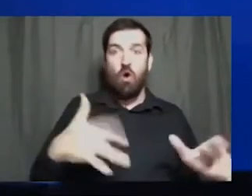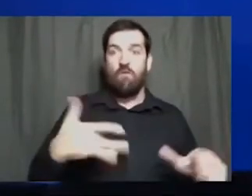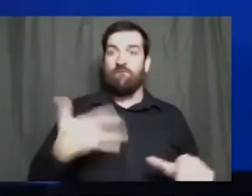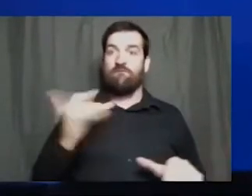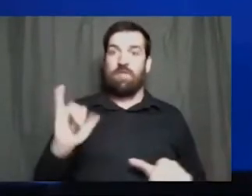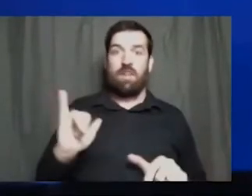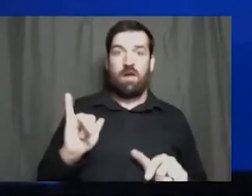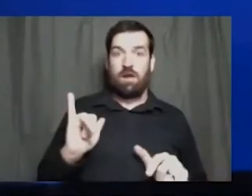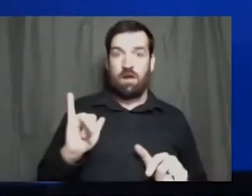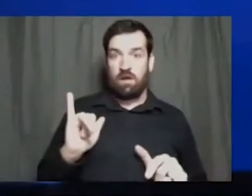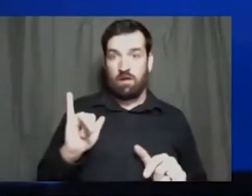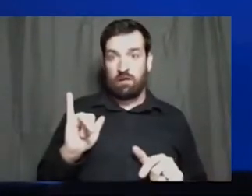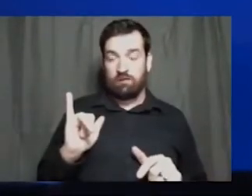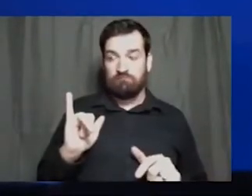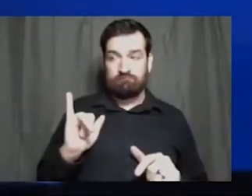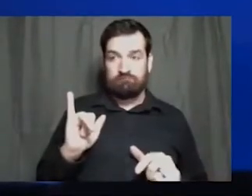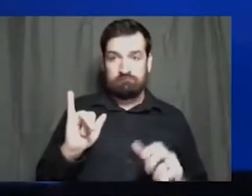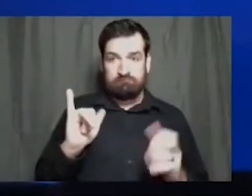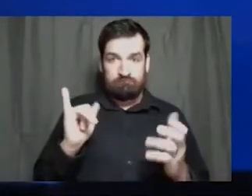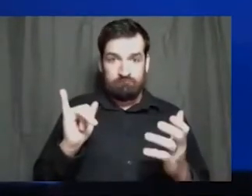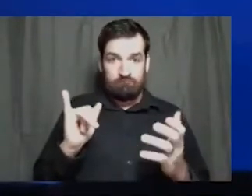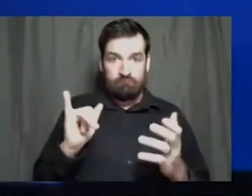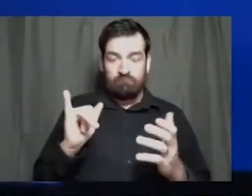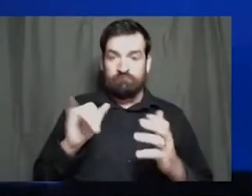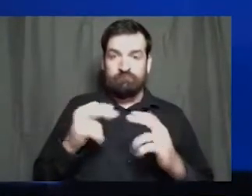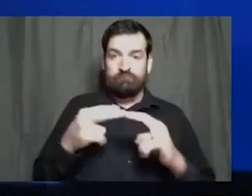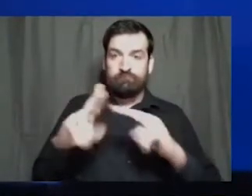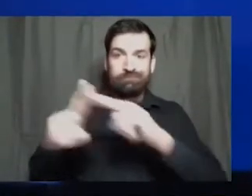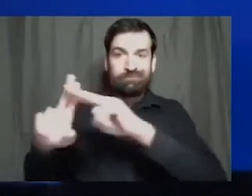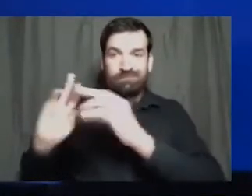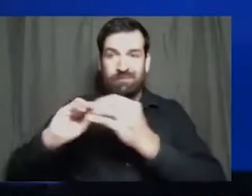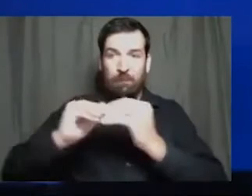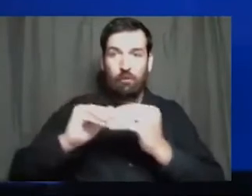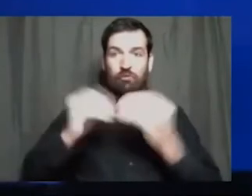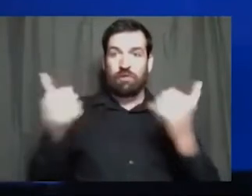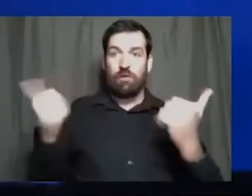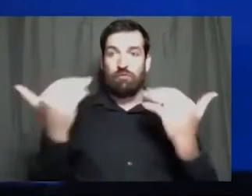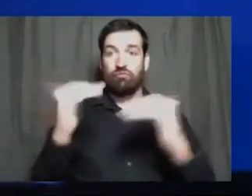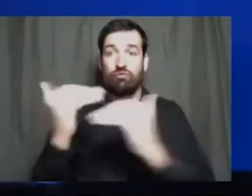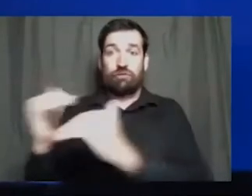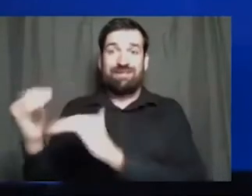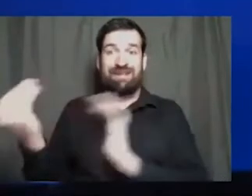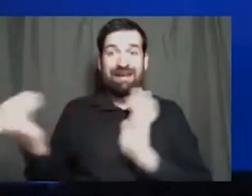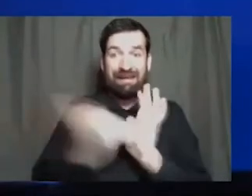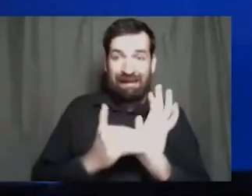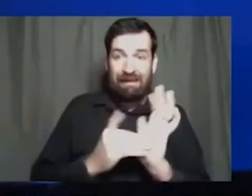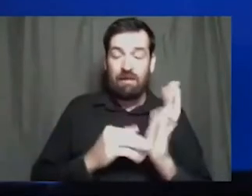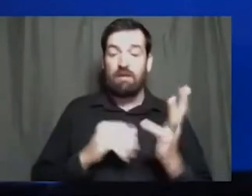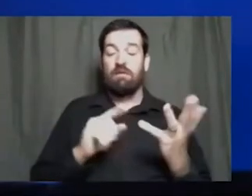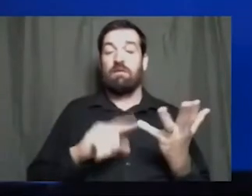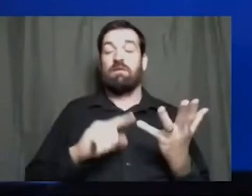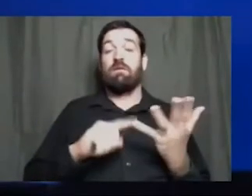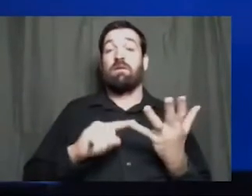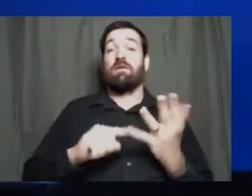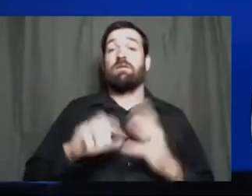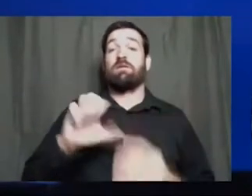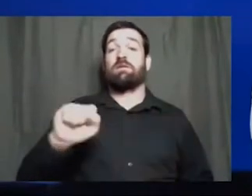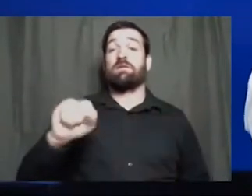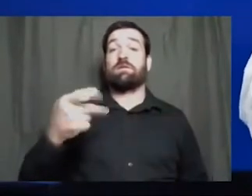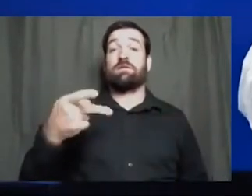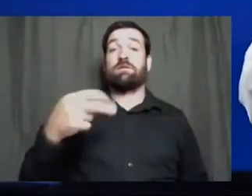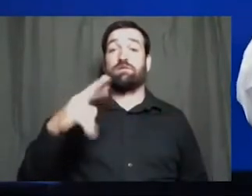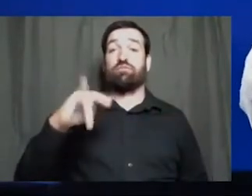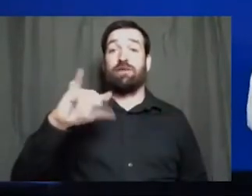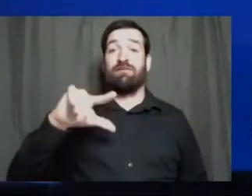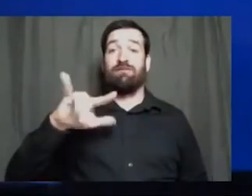we're going to have to start talking about visitors numbers and other restrictions again. E, Springfield continues to go up. You know, they'd hit a low point, but